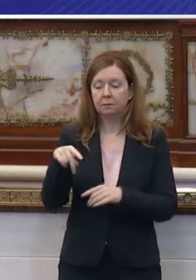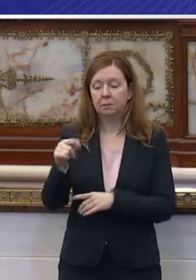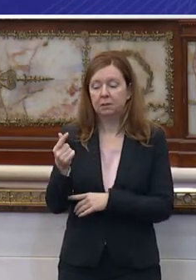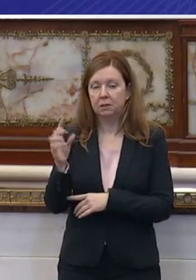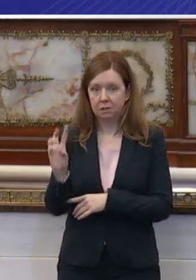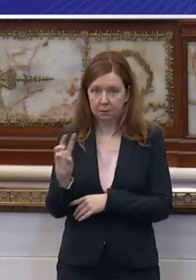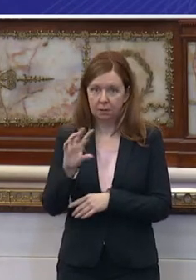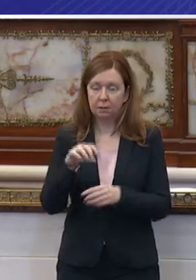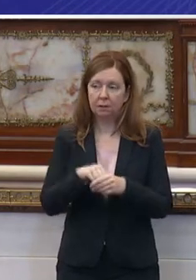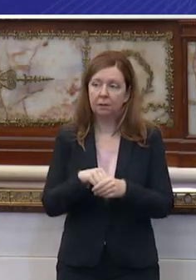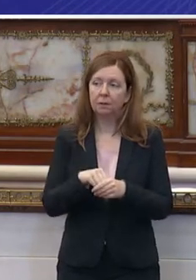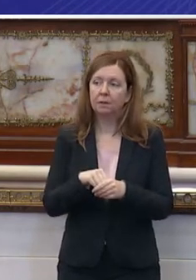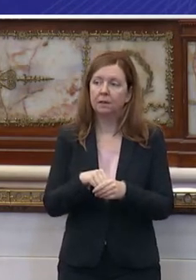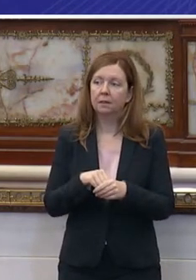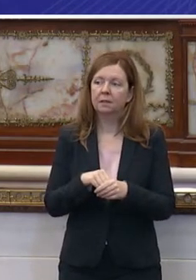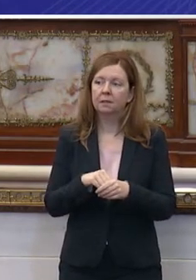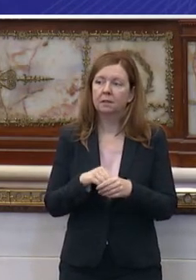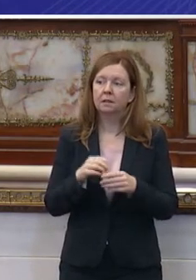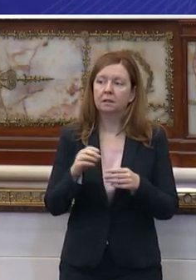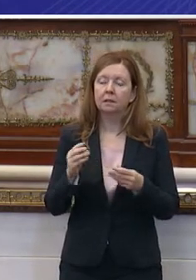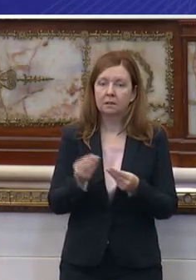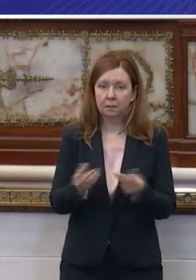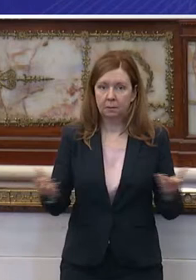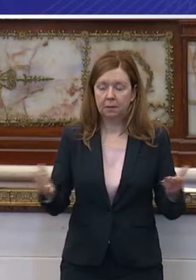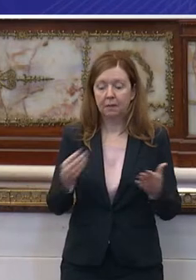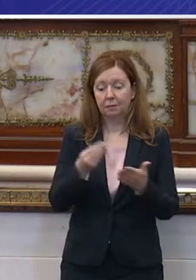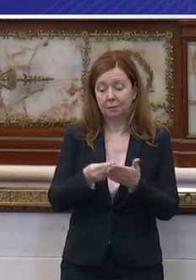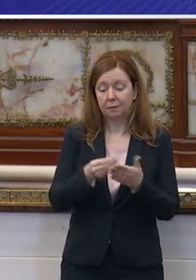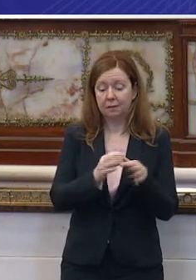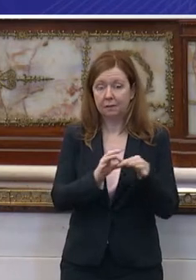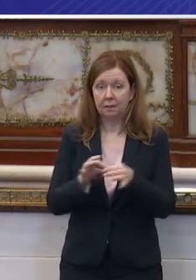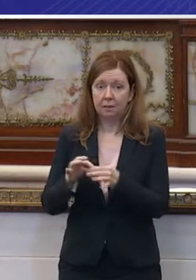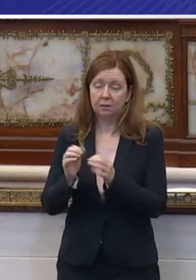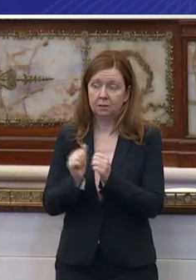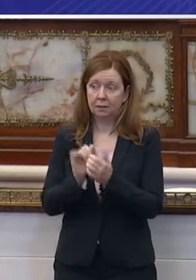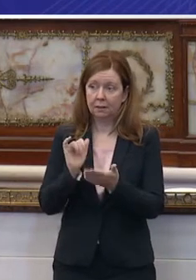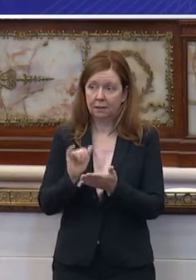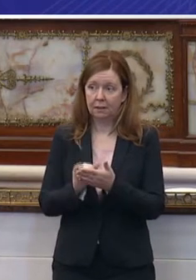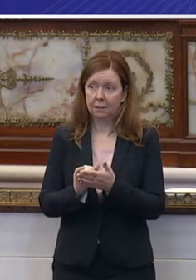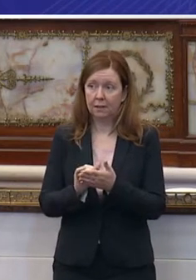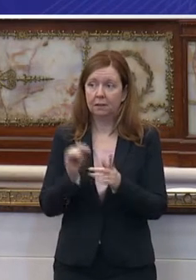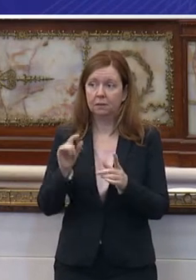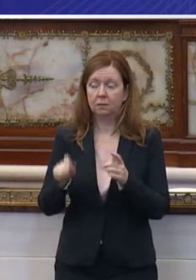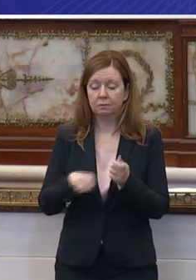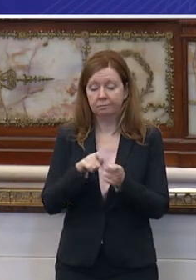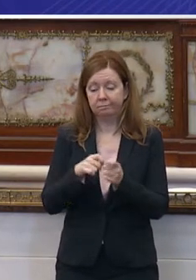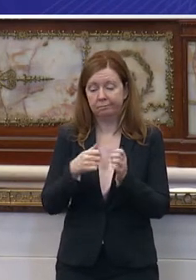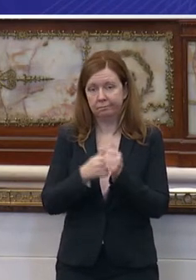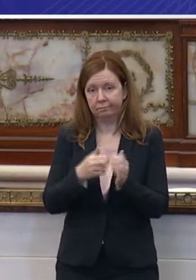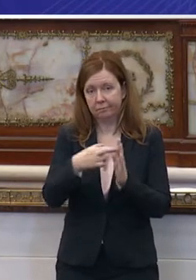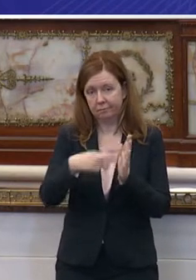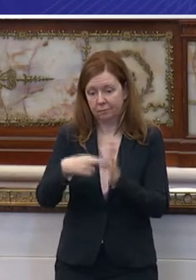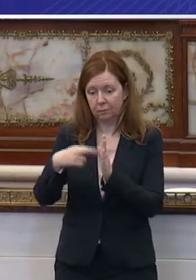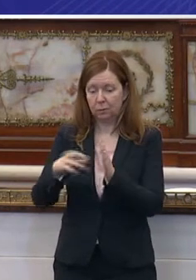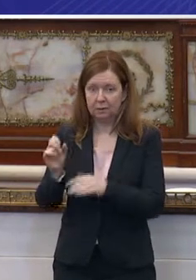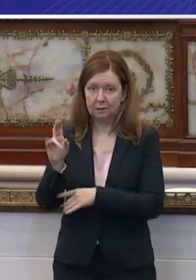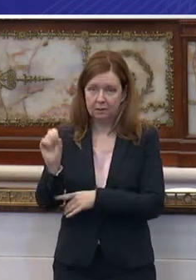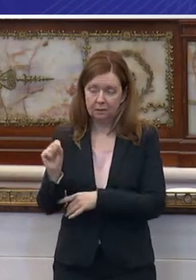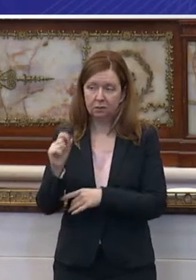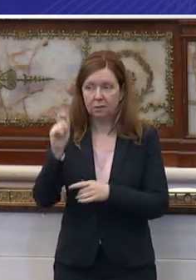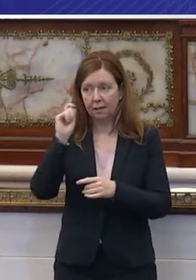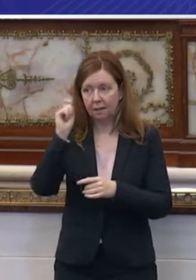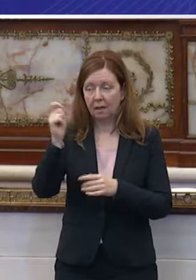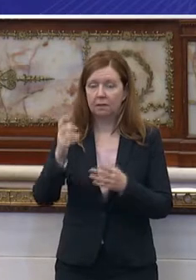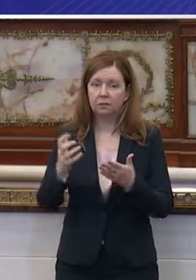Works, including the supplying of funds in connection therewith, subject to certain constraints and conditions, and acknowledging